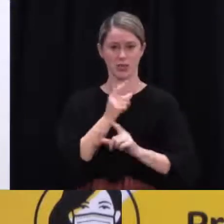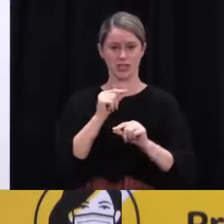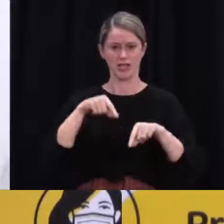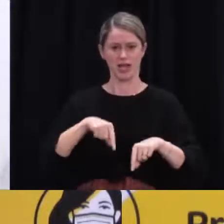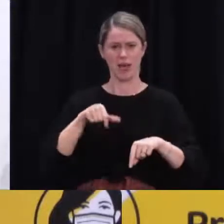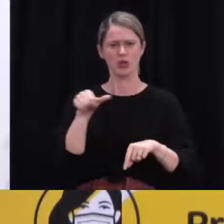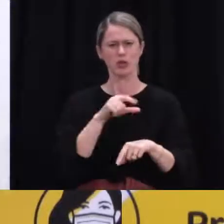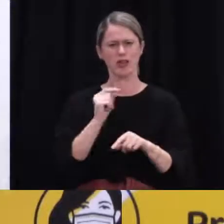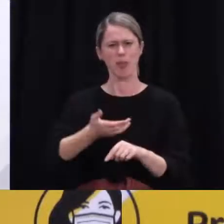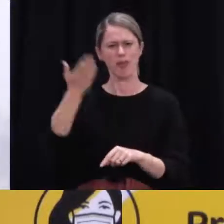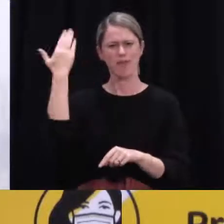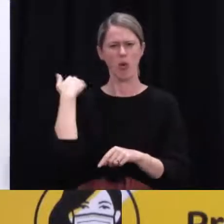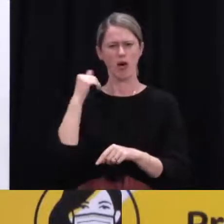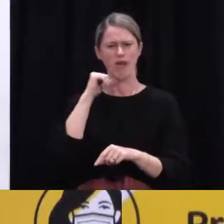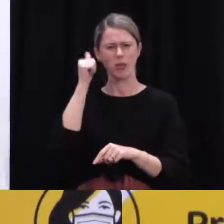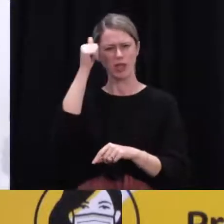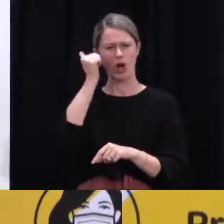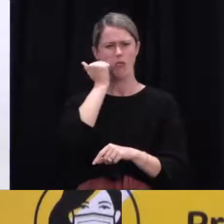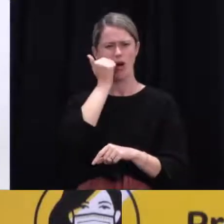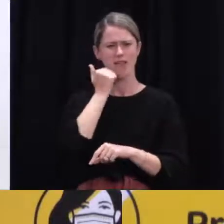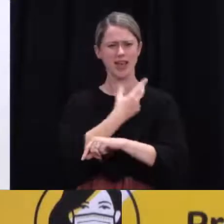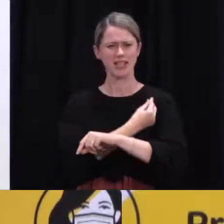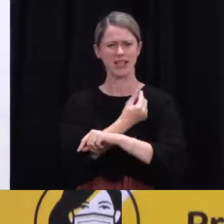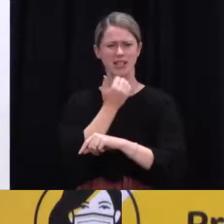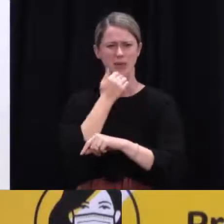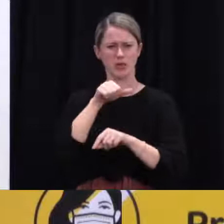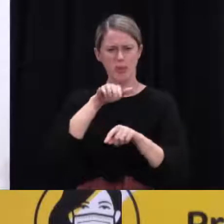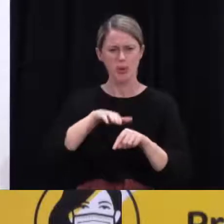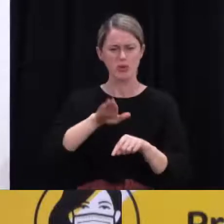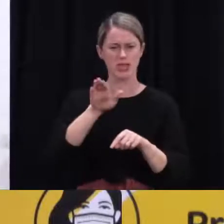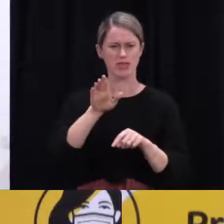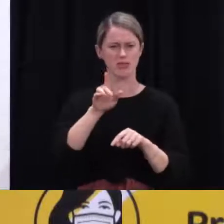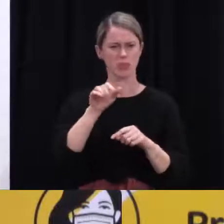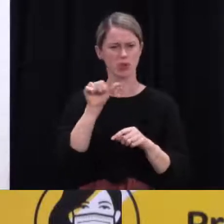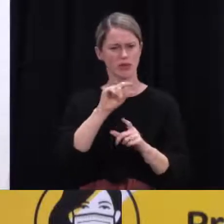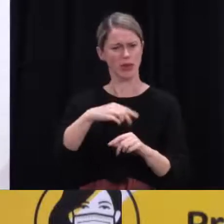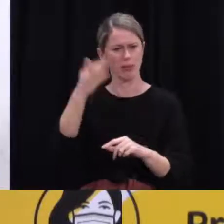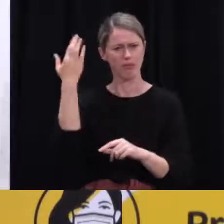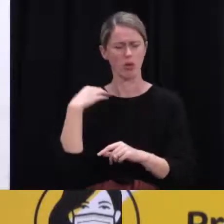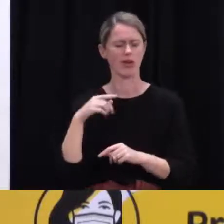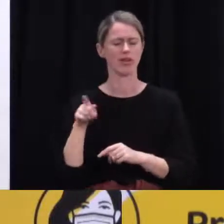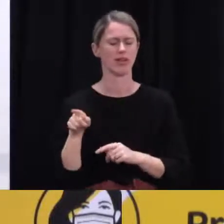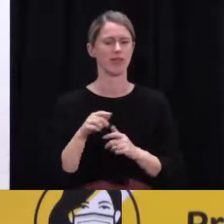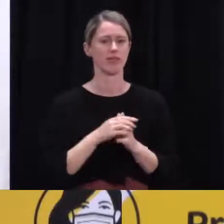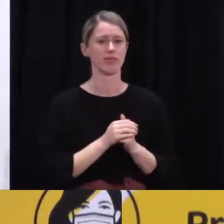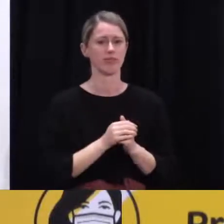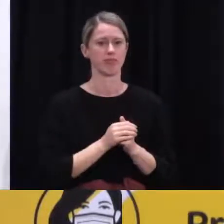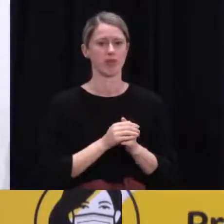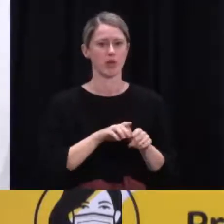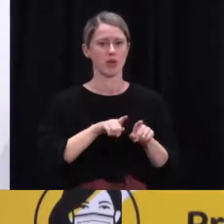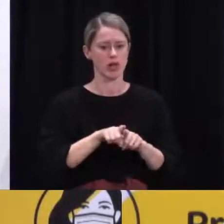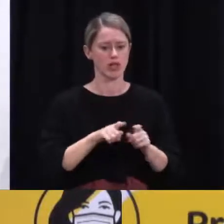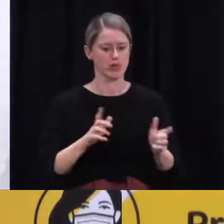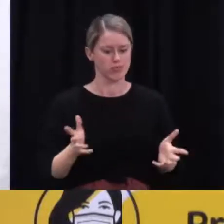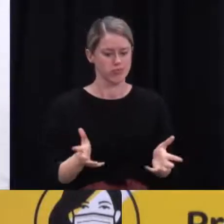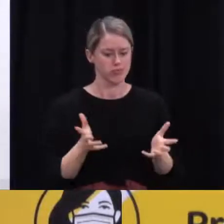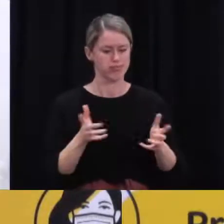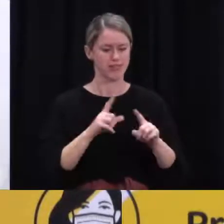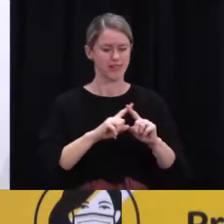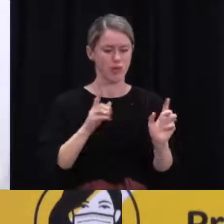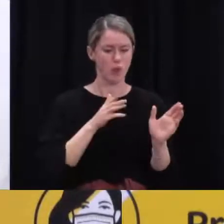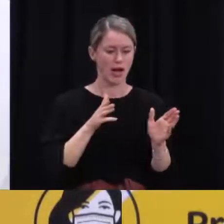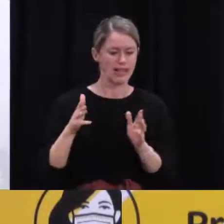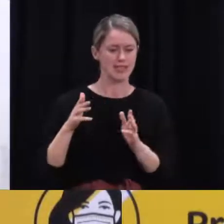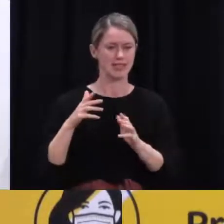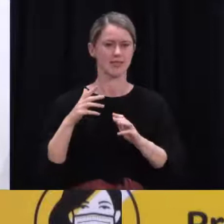we know Māori vaccination rates need to be boosted? As you will have seen over recent days, we're doing a lot to expand delivery capacity. Now